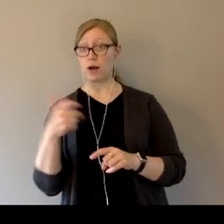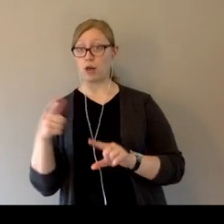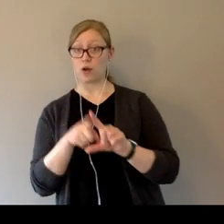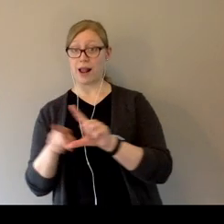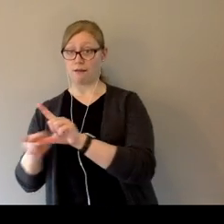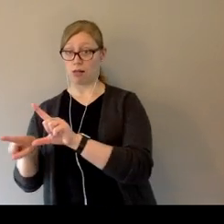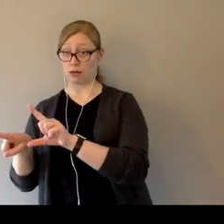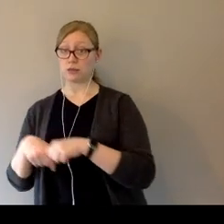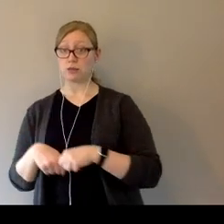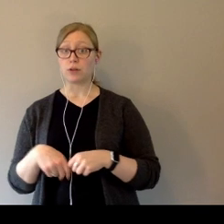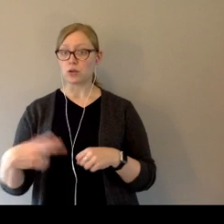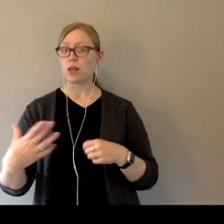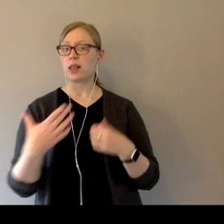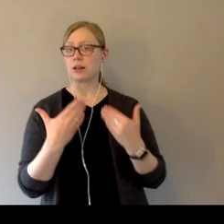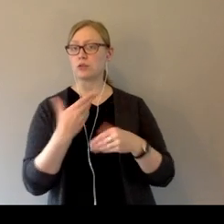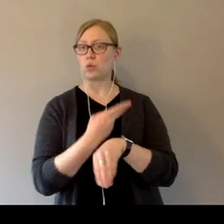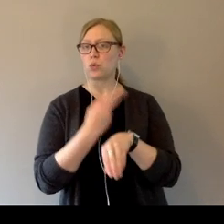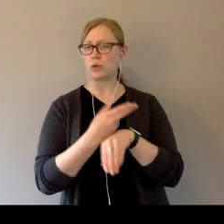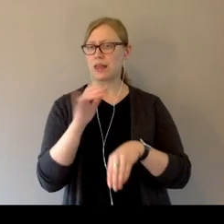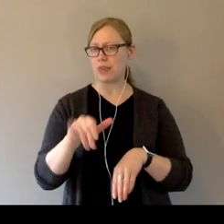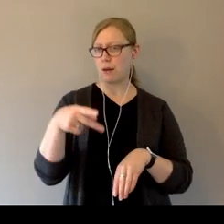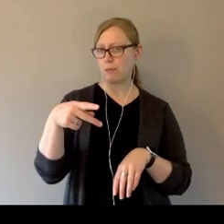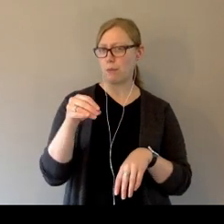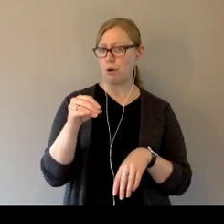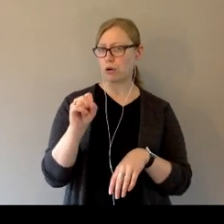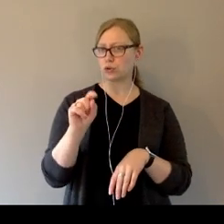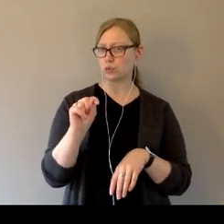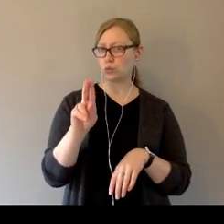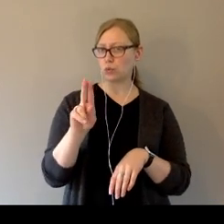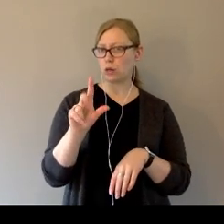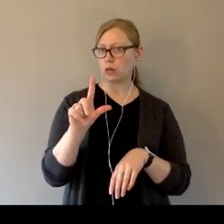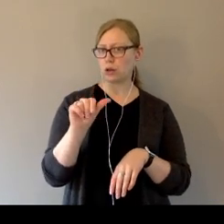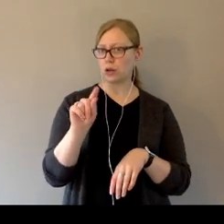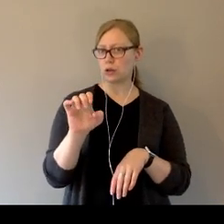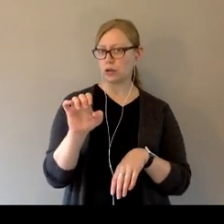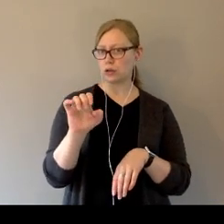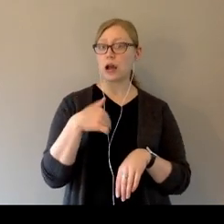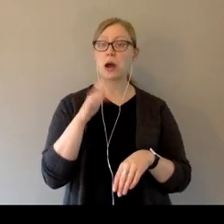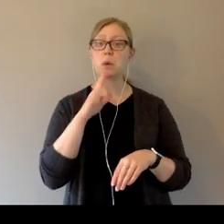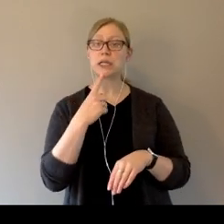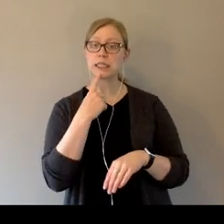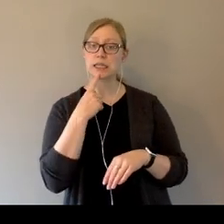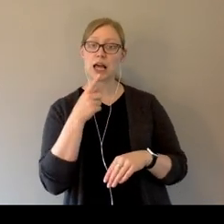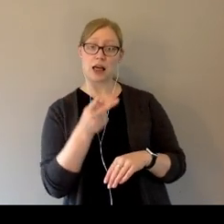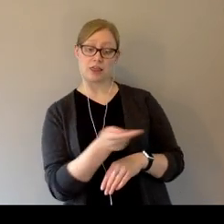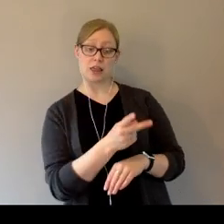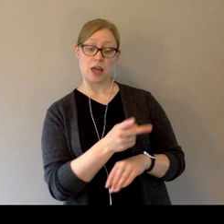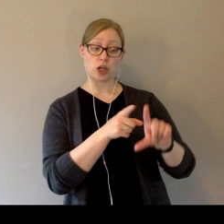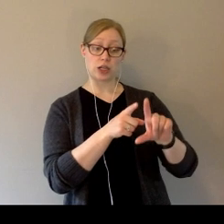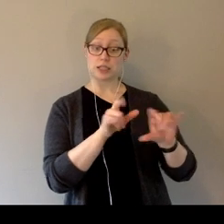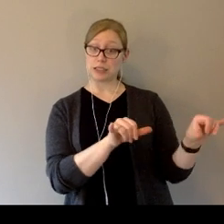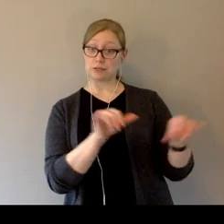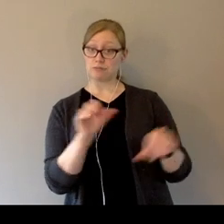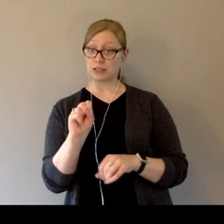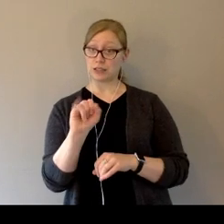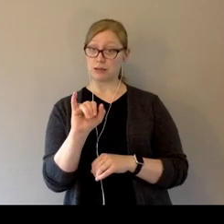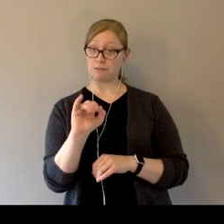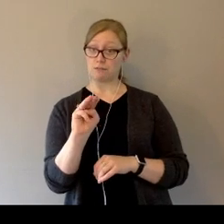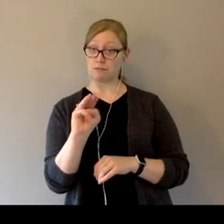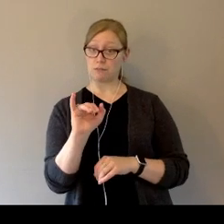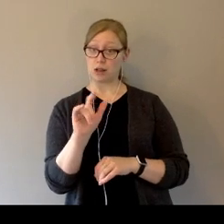our postulates here. So I'm going to say they're similar by angle angle. And what's the angle angle that I'm going to say? Well, we